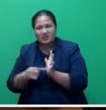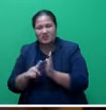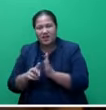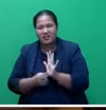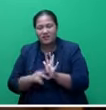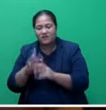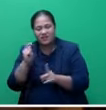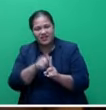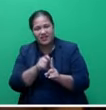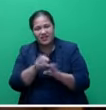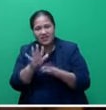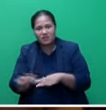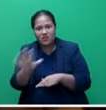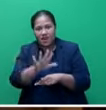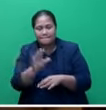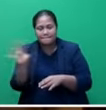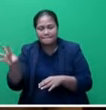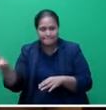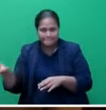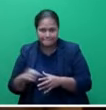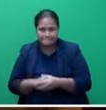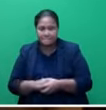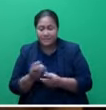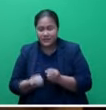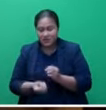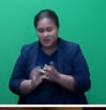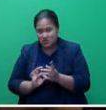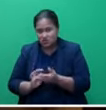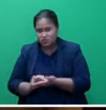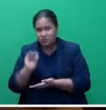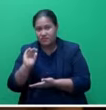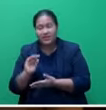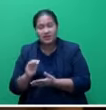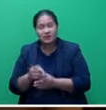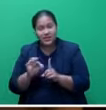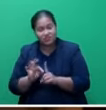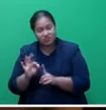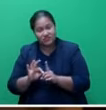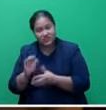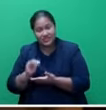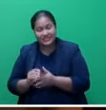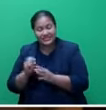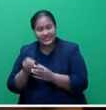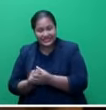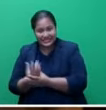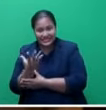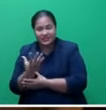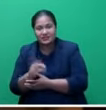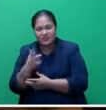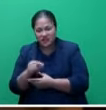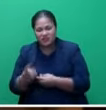area. Improving yield starts with quality seeds, Mr. Speaker. Apart from 700 tons of hot water treated seed